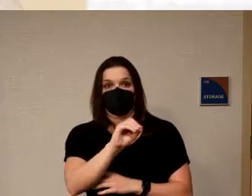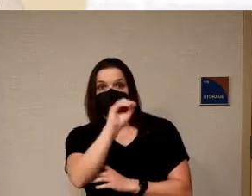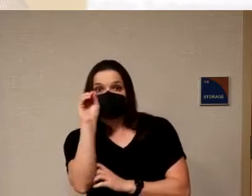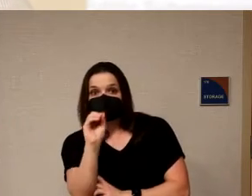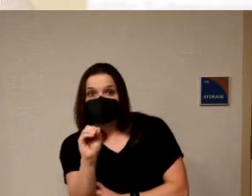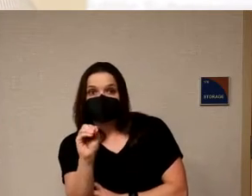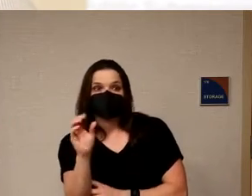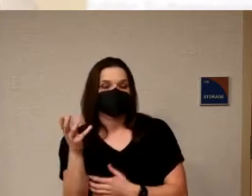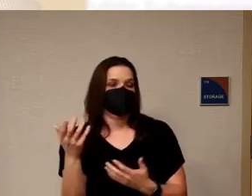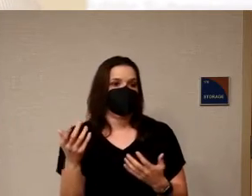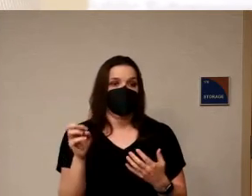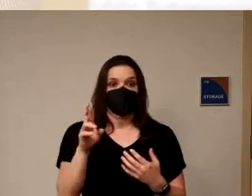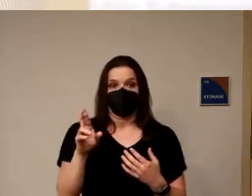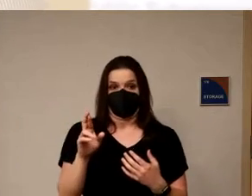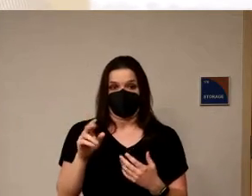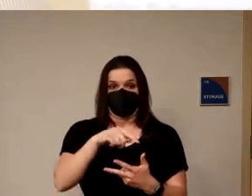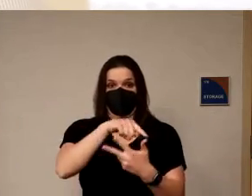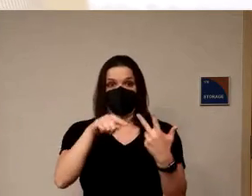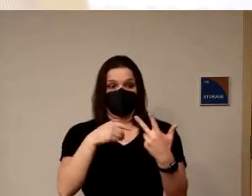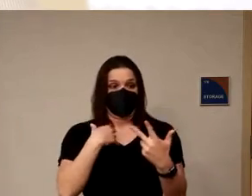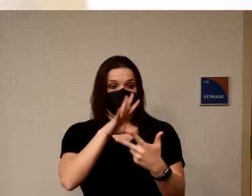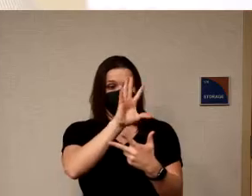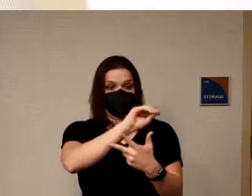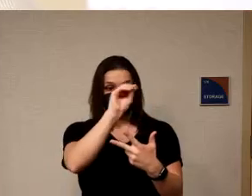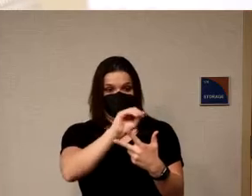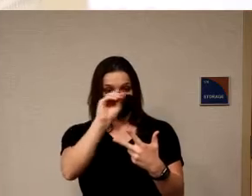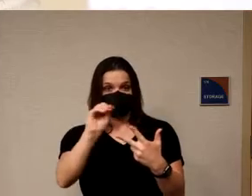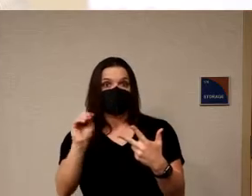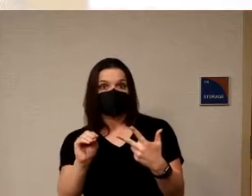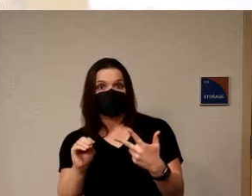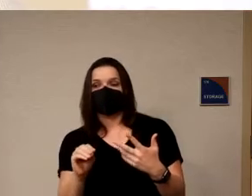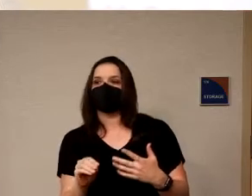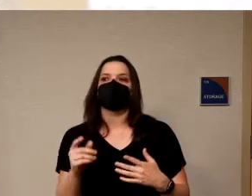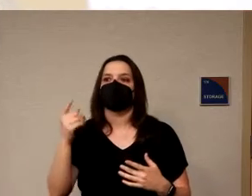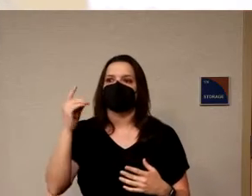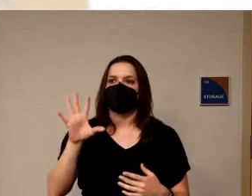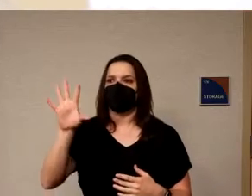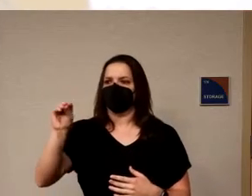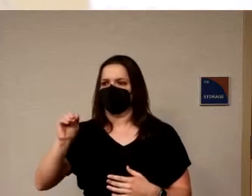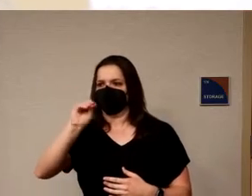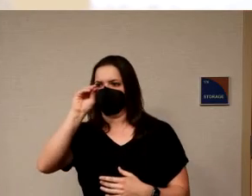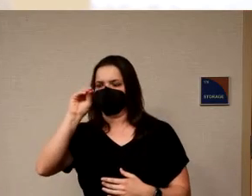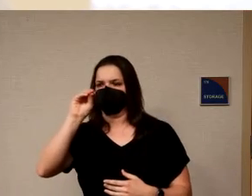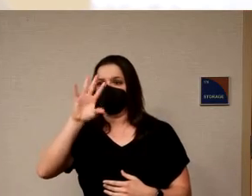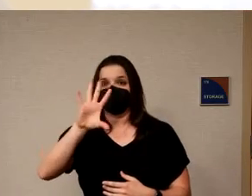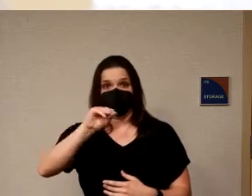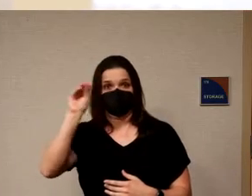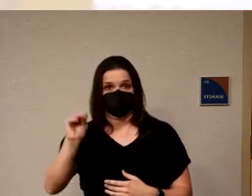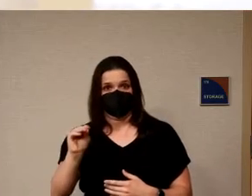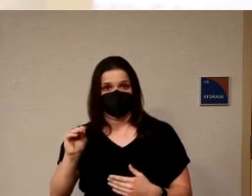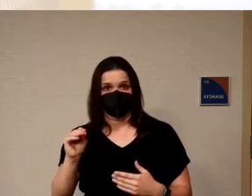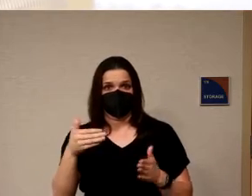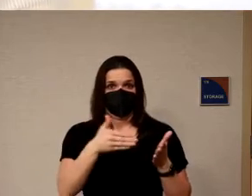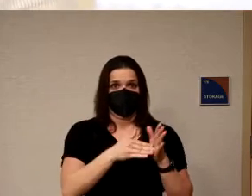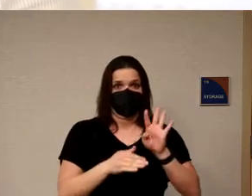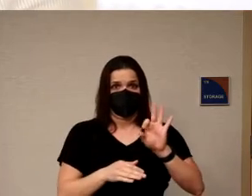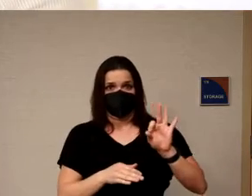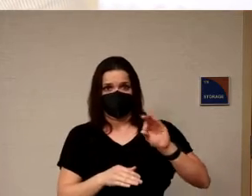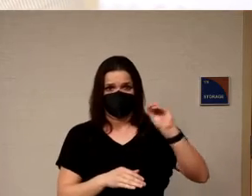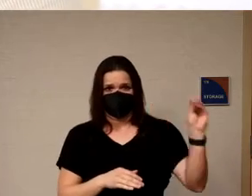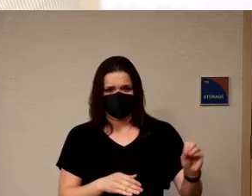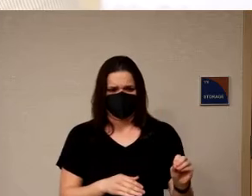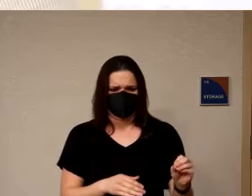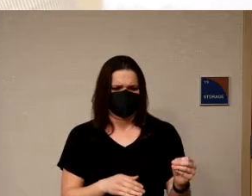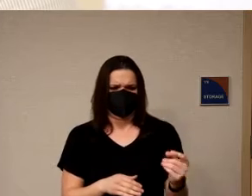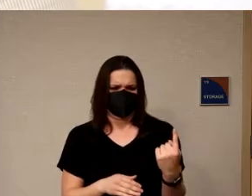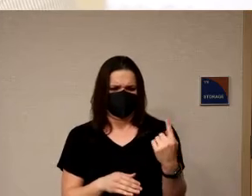50%, or the 3 that are 50%, you're right. The next highest one drops to 9 is really 30. one person, right?